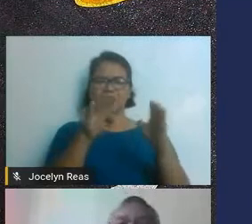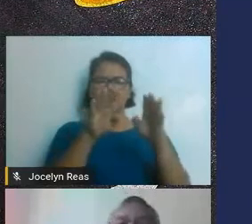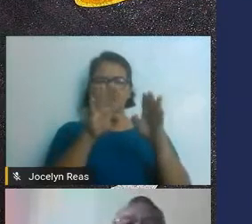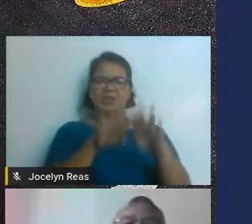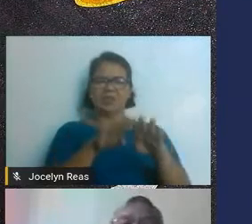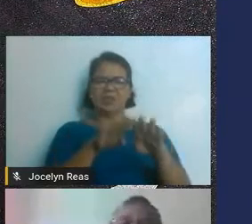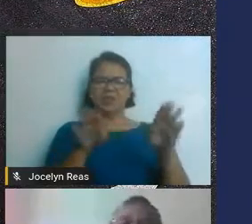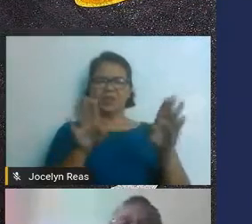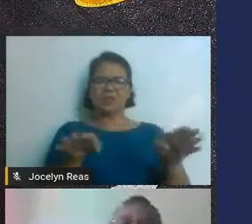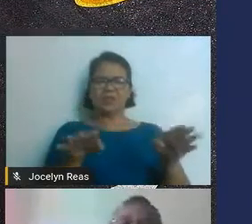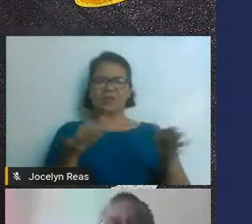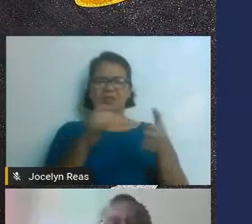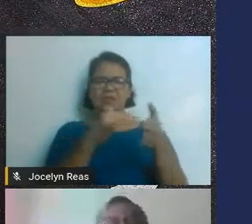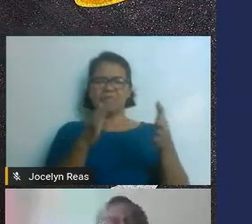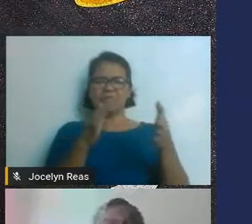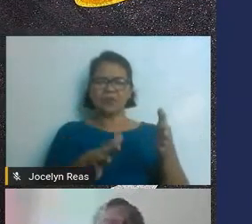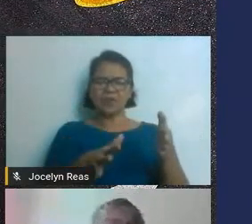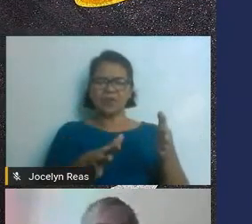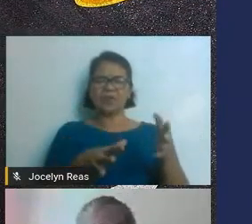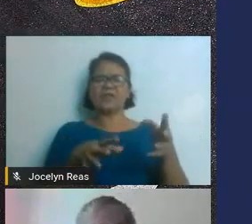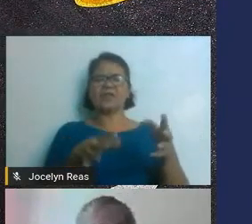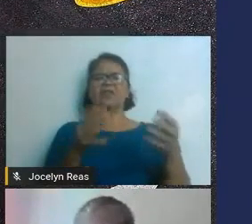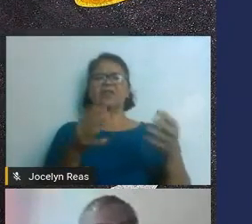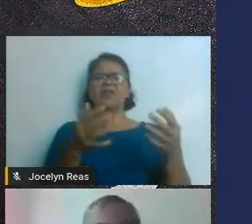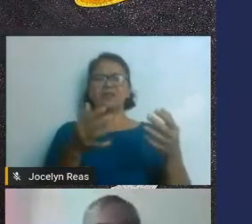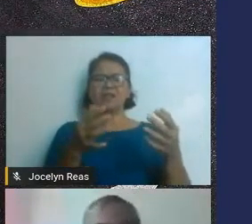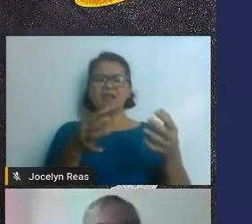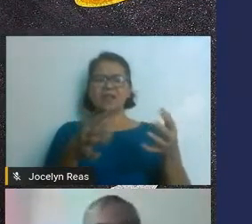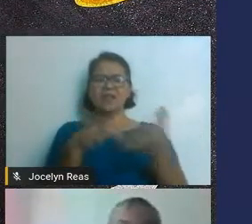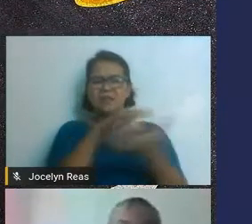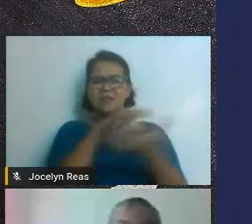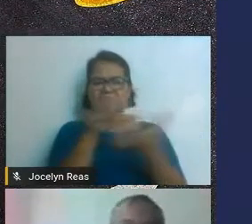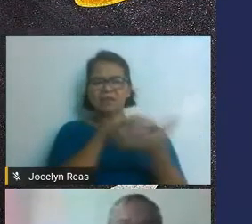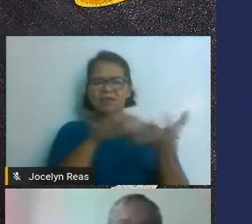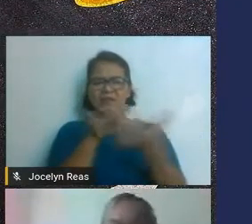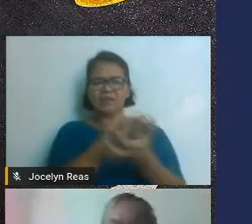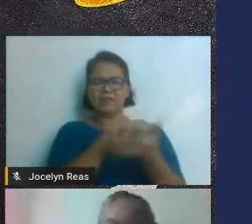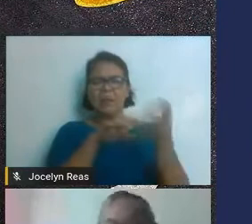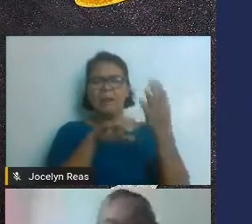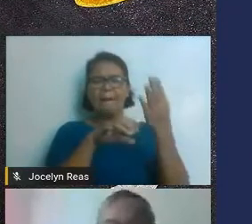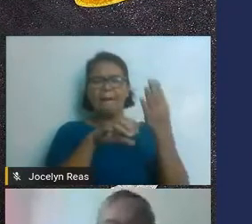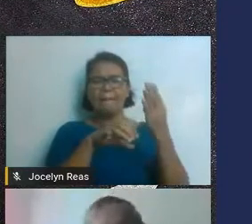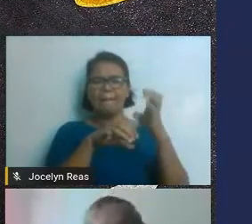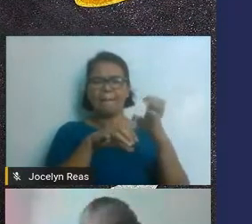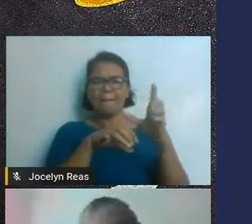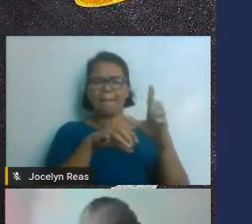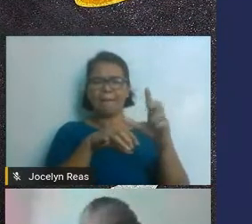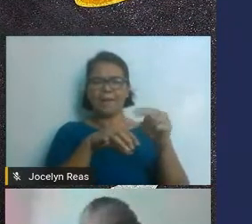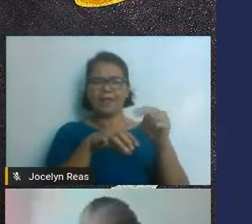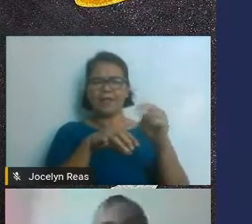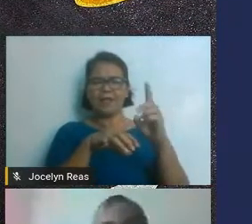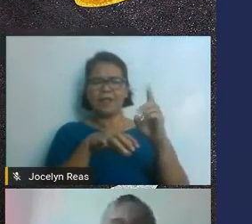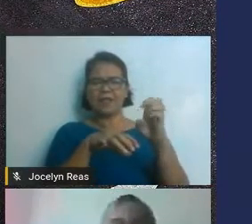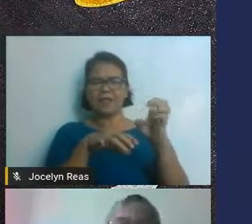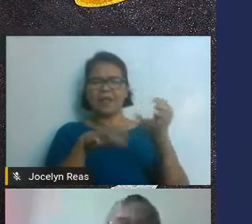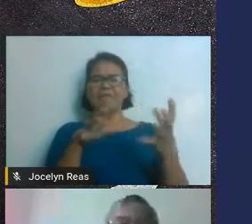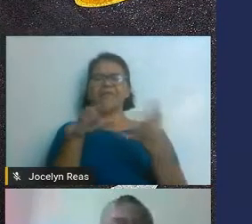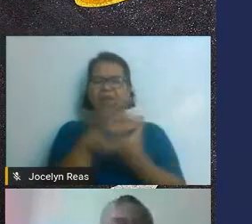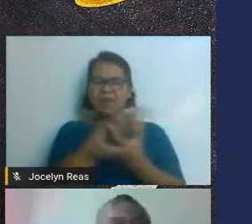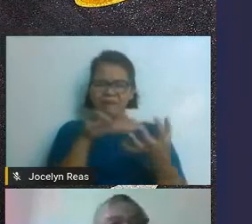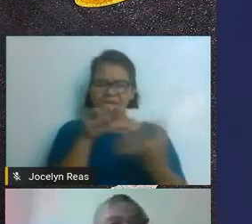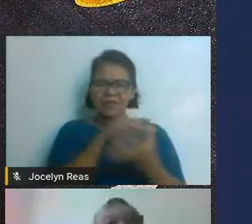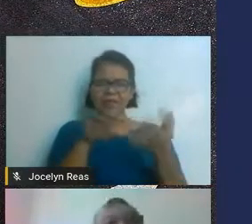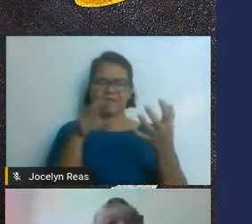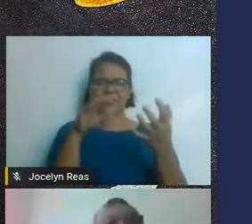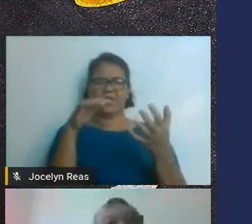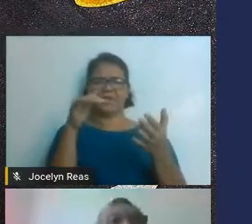may printed, may TV pa. So parang chop soy. Ano. So maganda. Mamaya, may isang slide pa ako to actually guide you